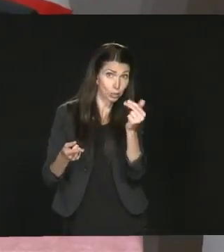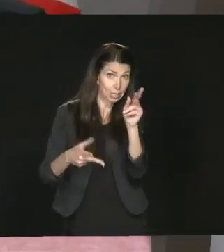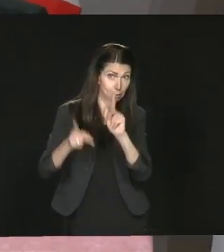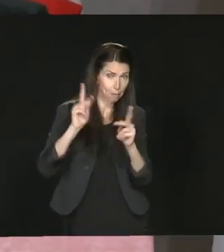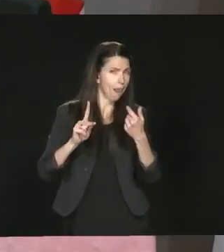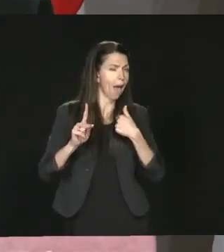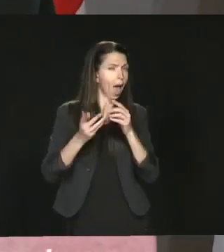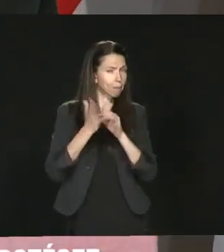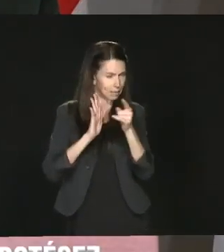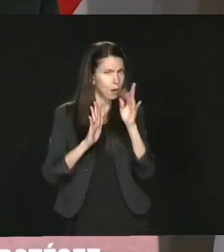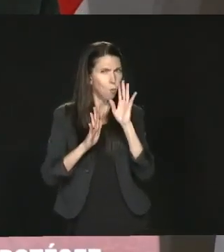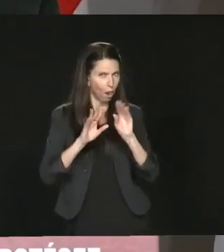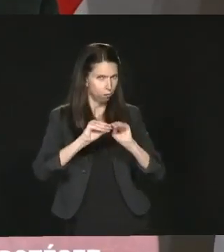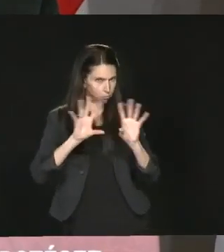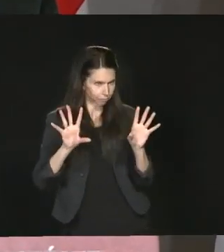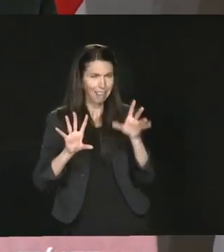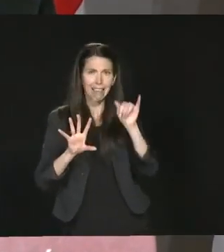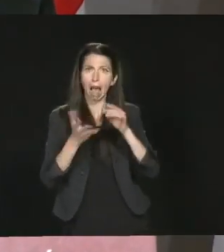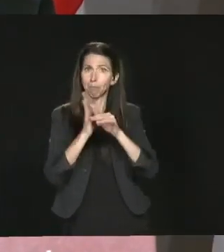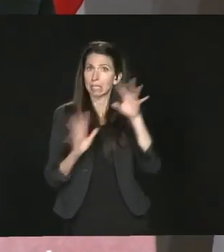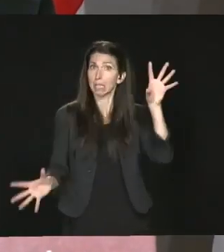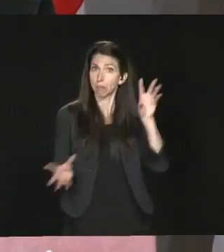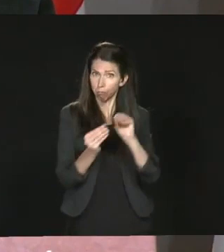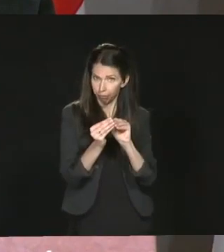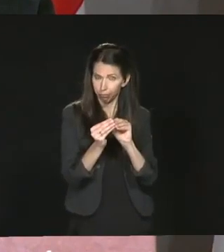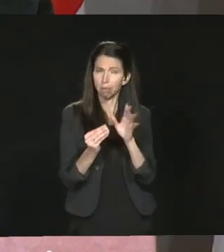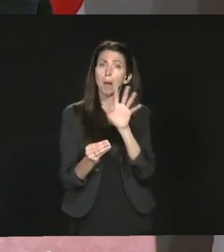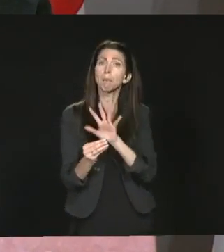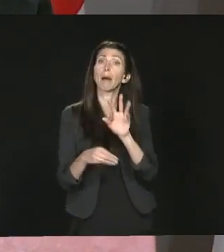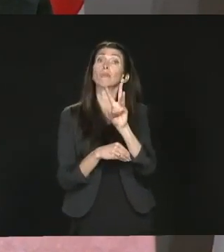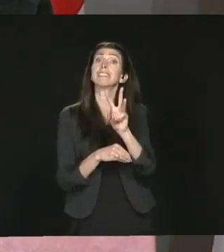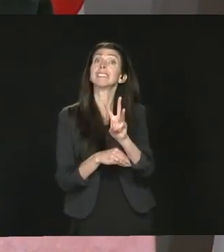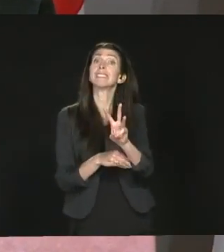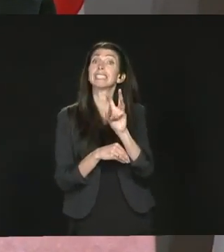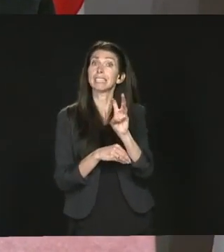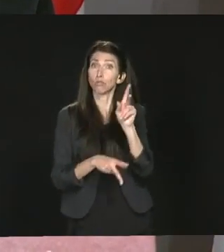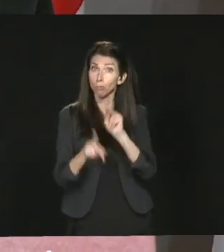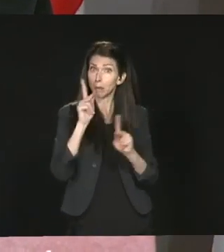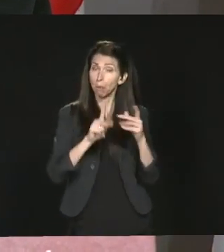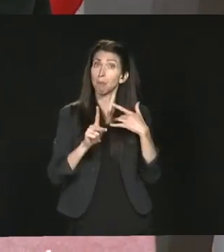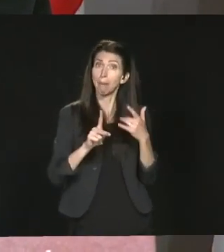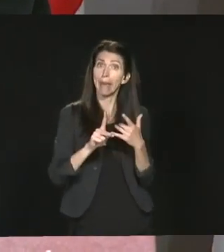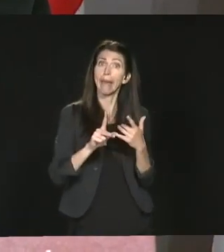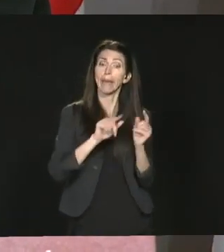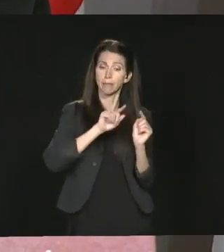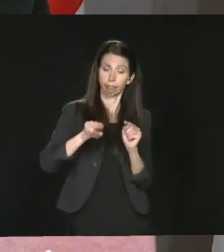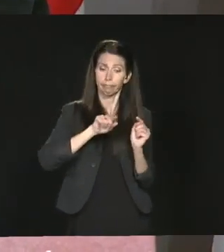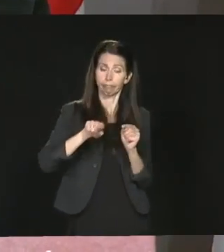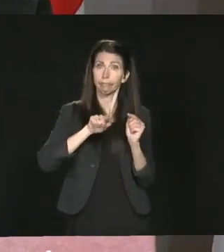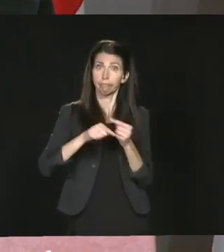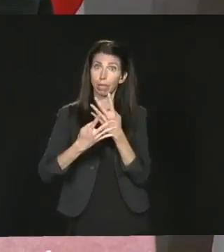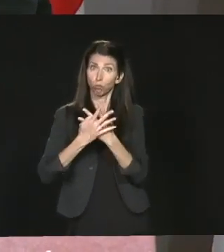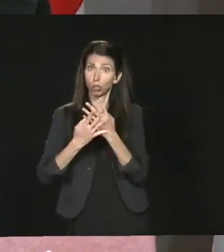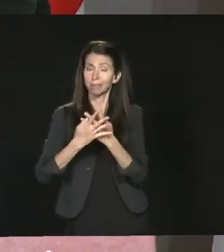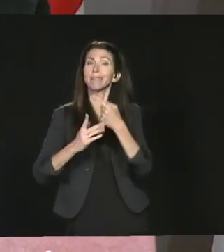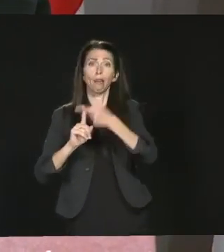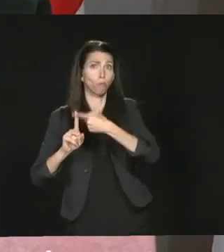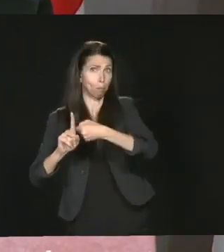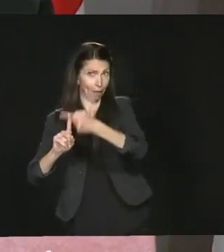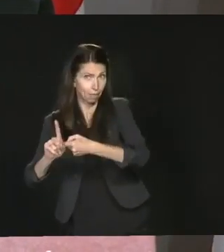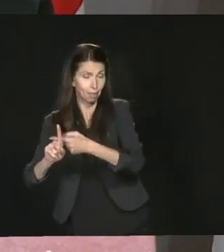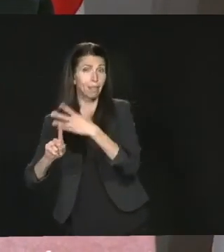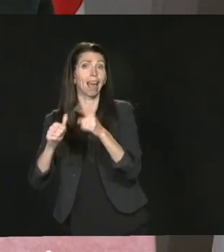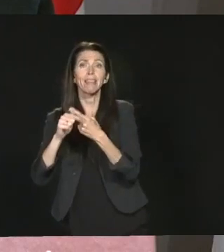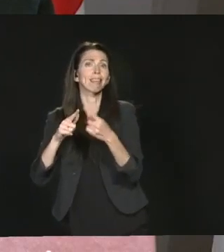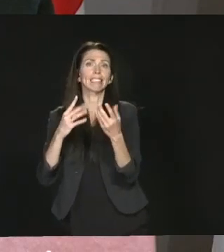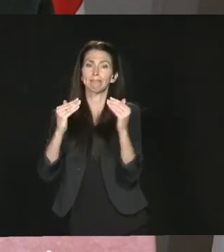approximately 600 people come into the system each month, and a commensurate, a very similar number, about the same, go out. And so on average, we